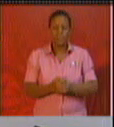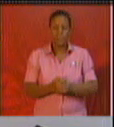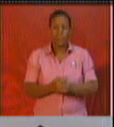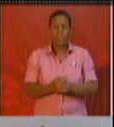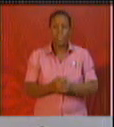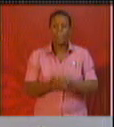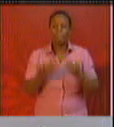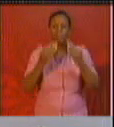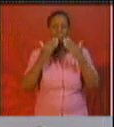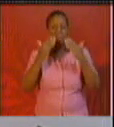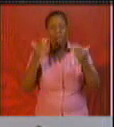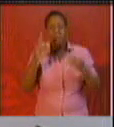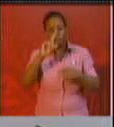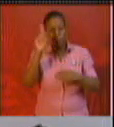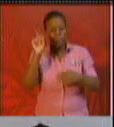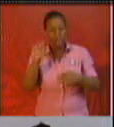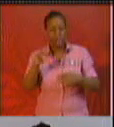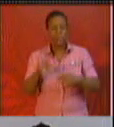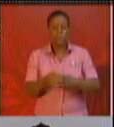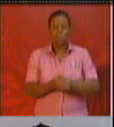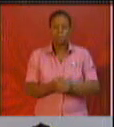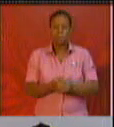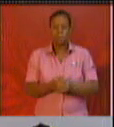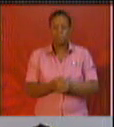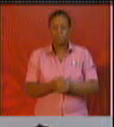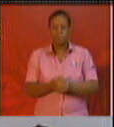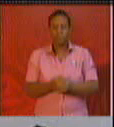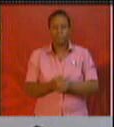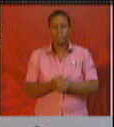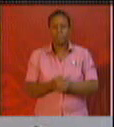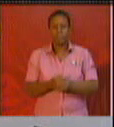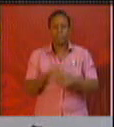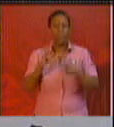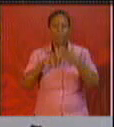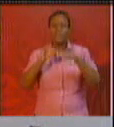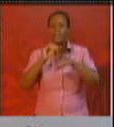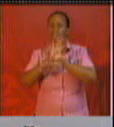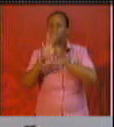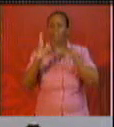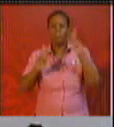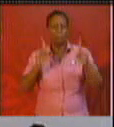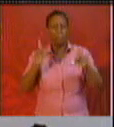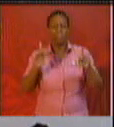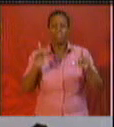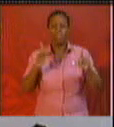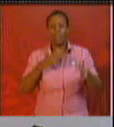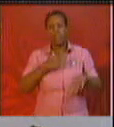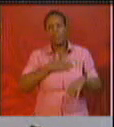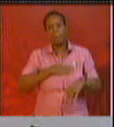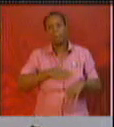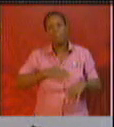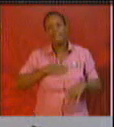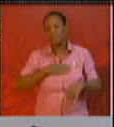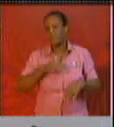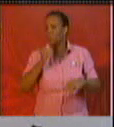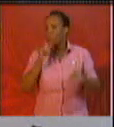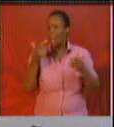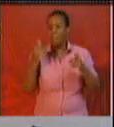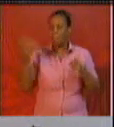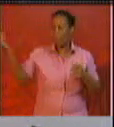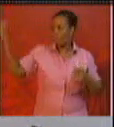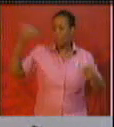for your question. My advice would be to keep those numbers as small as possible,